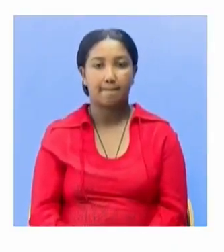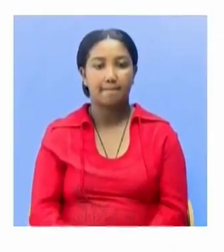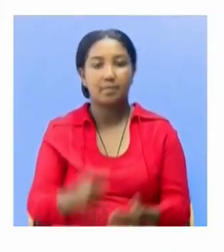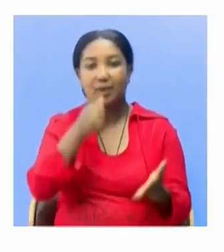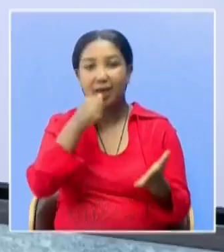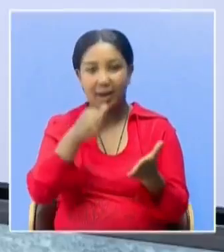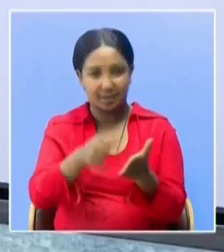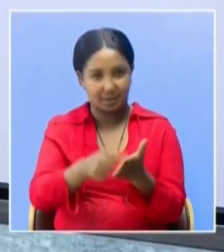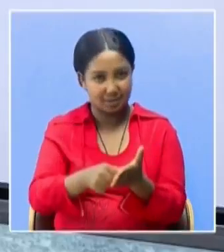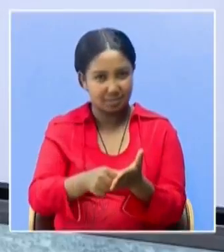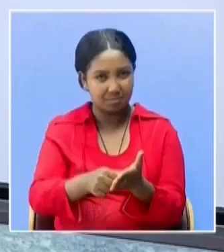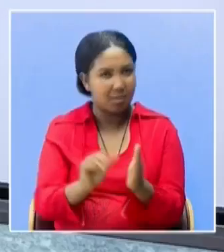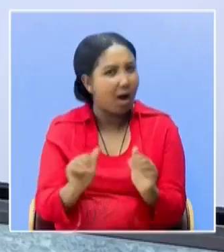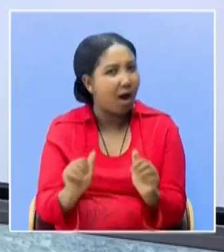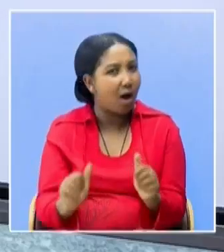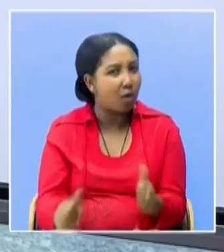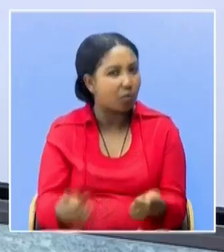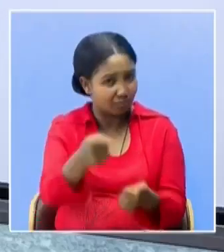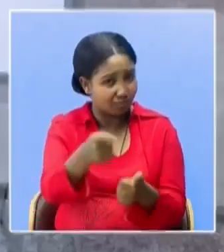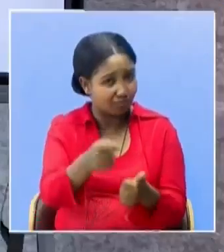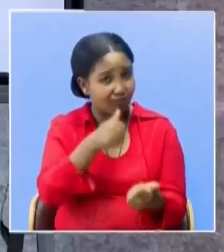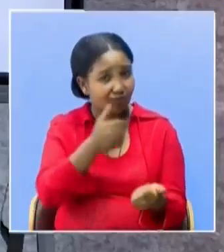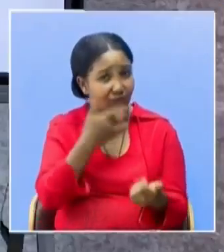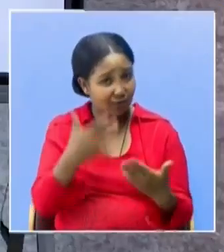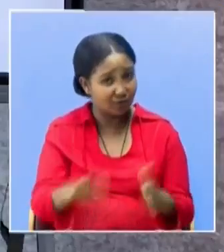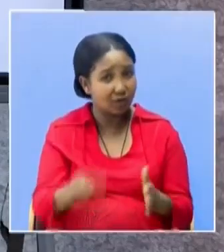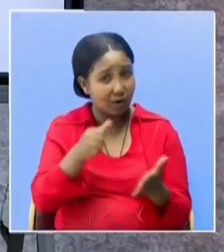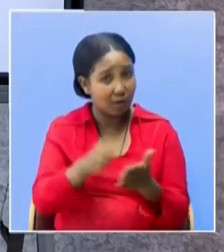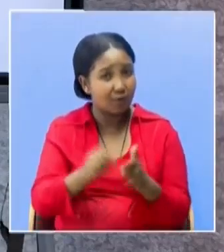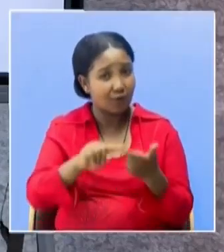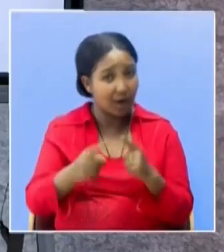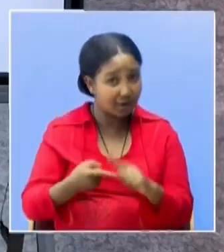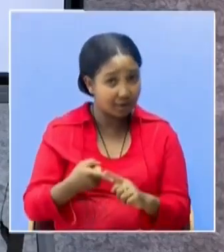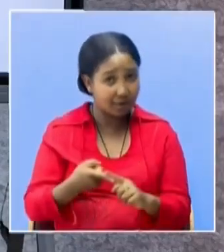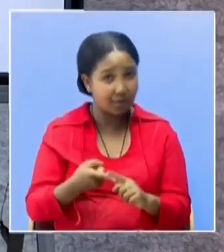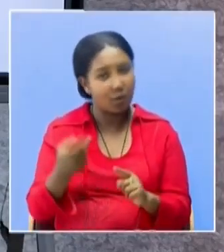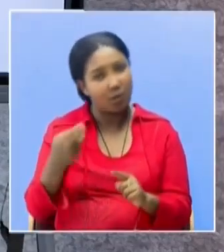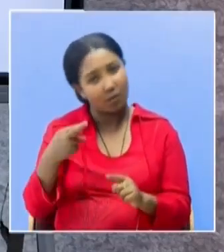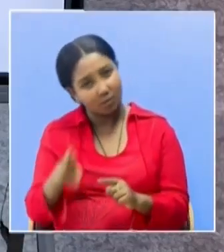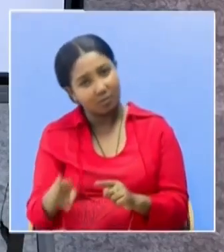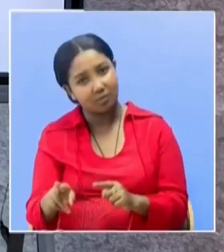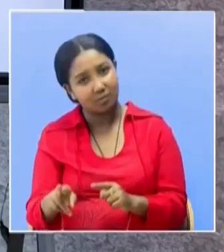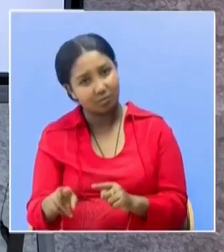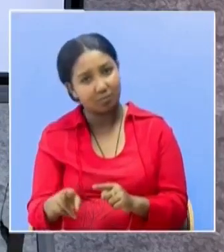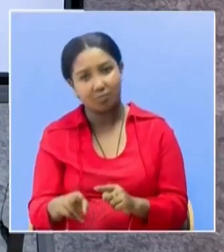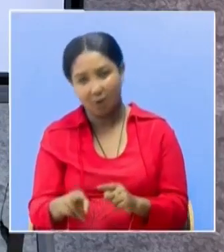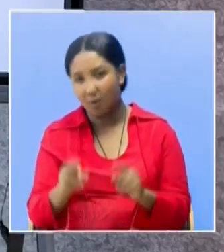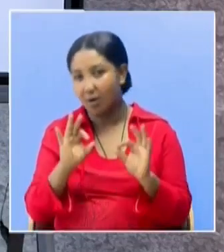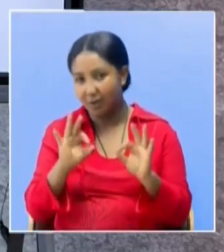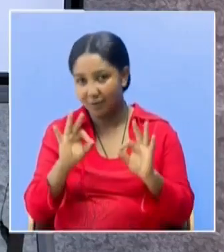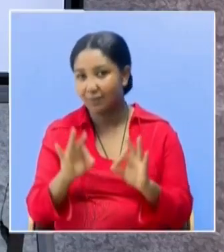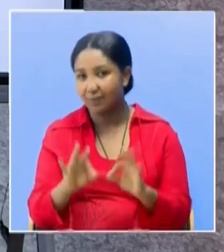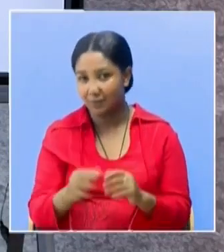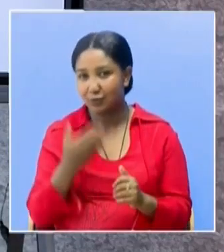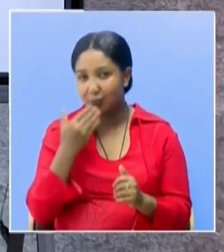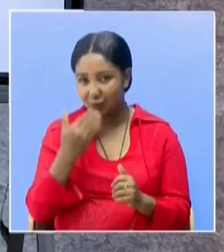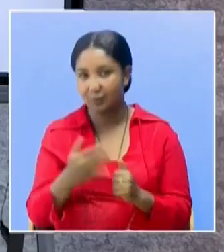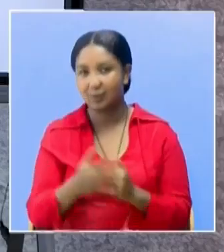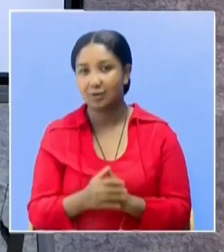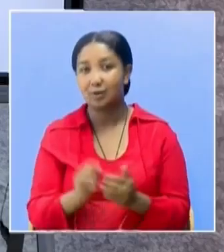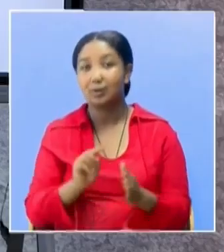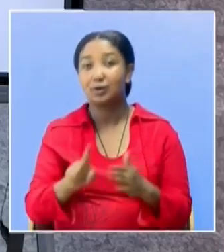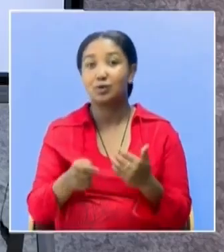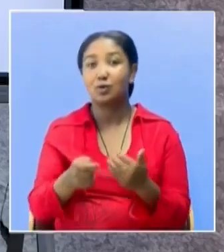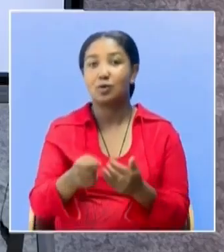Letter writing. Have you ever written any kind of letter to your friends? That's interesting. Yeah.